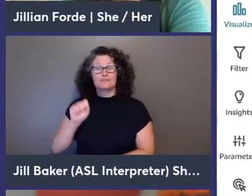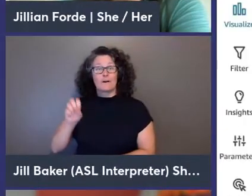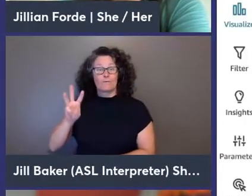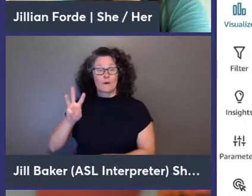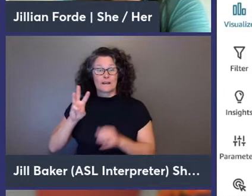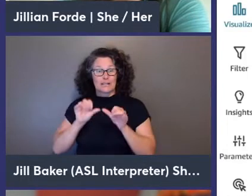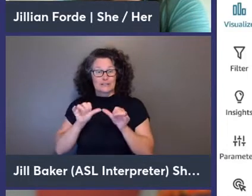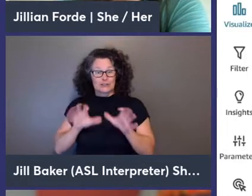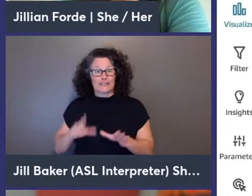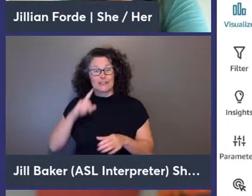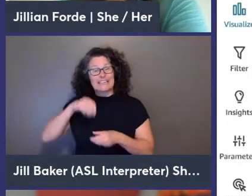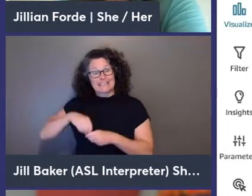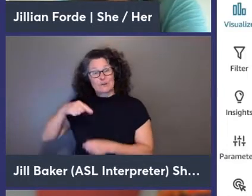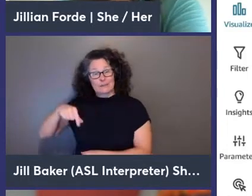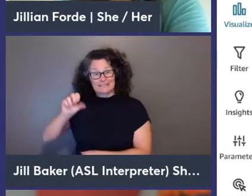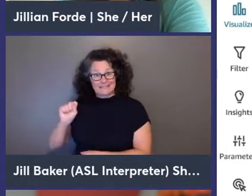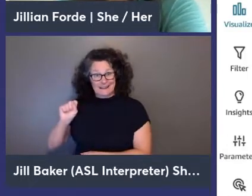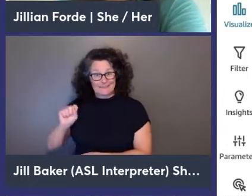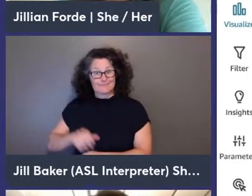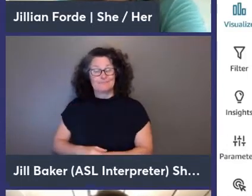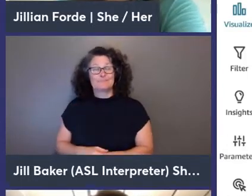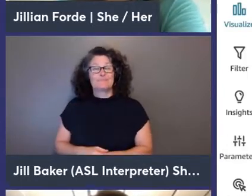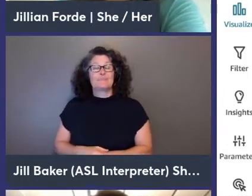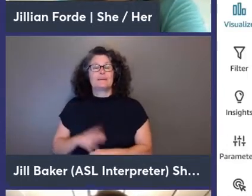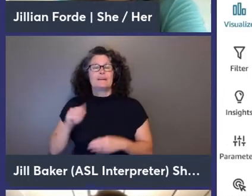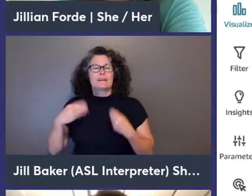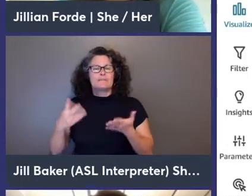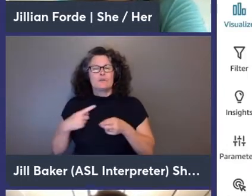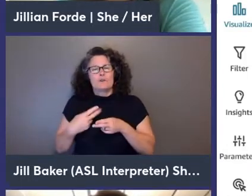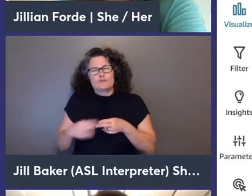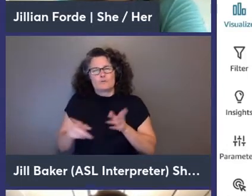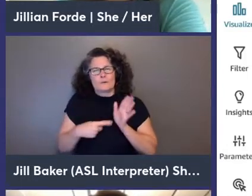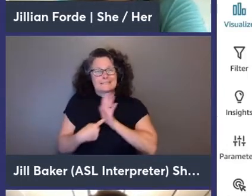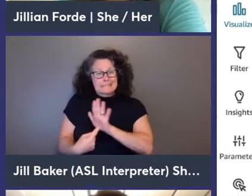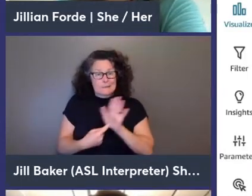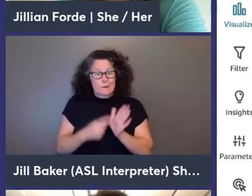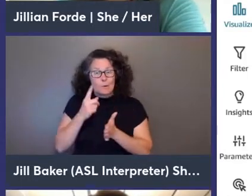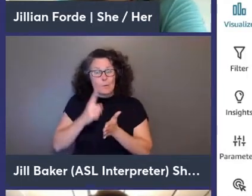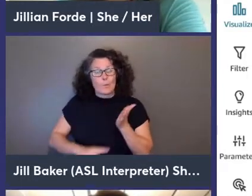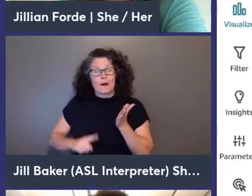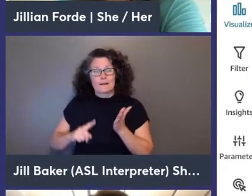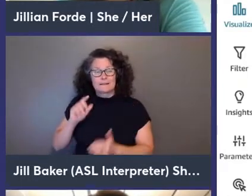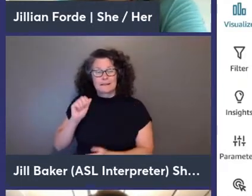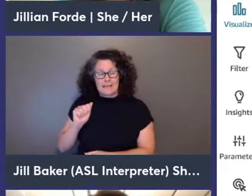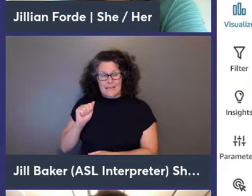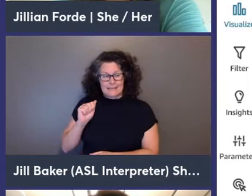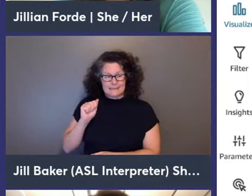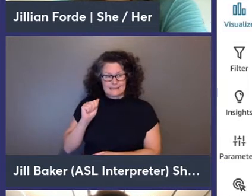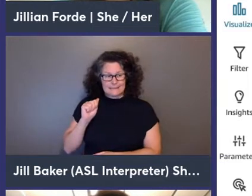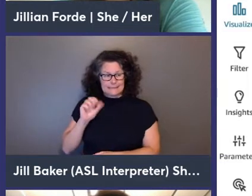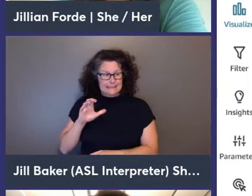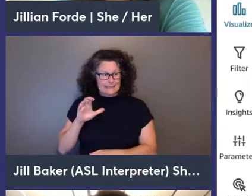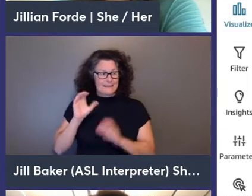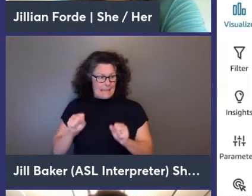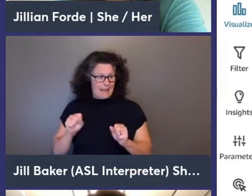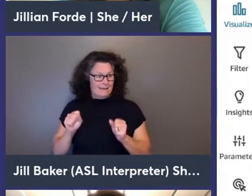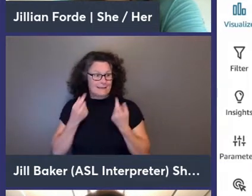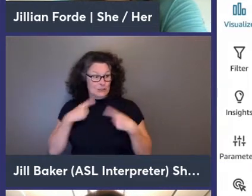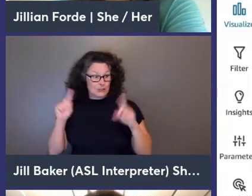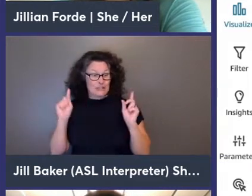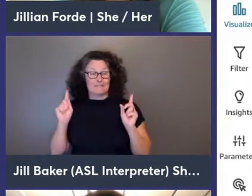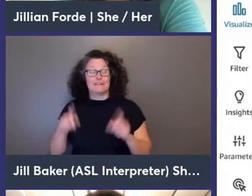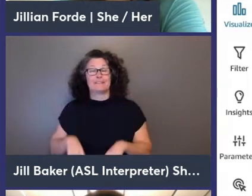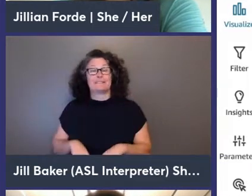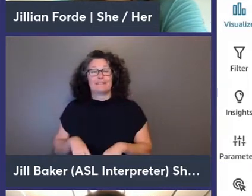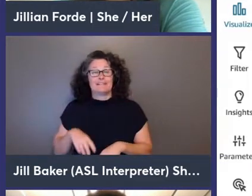in QuickSight. Here, I will give you a short demo of what LAC can achieve. As Emily introduced, a